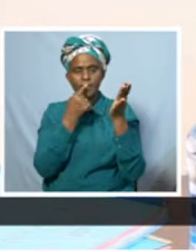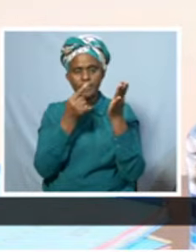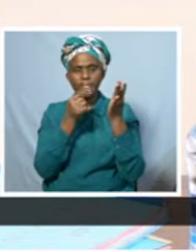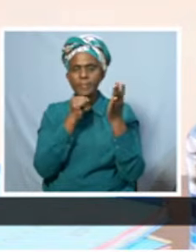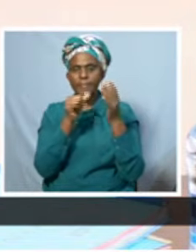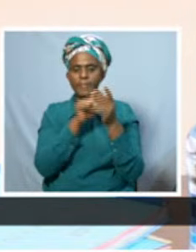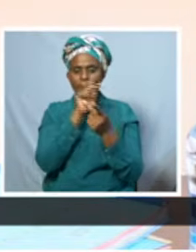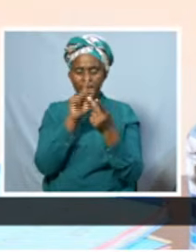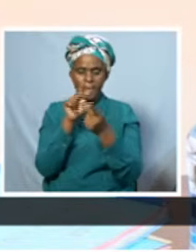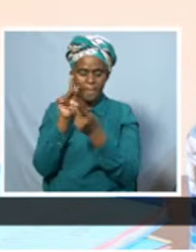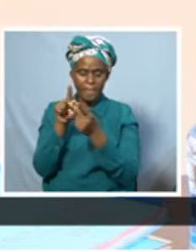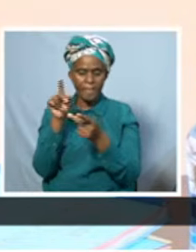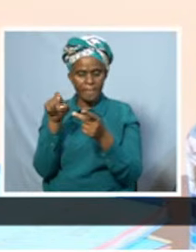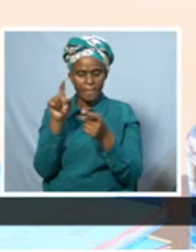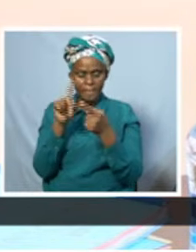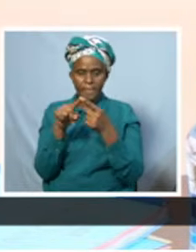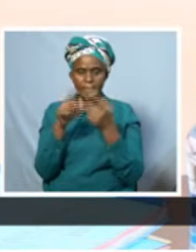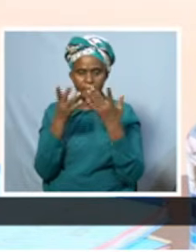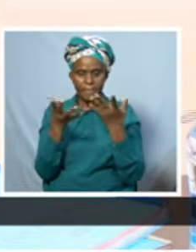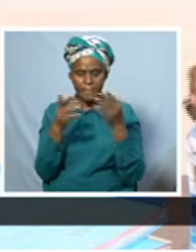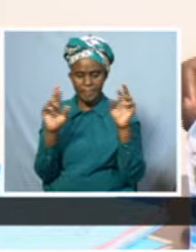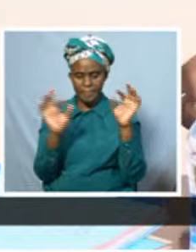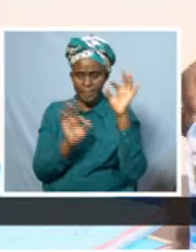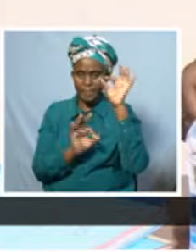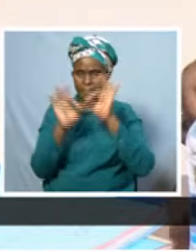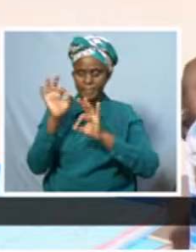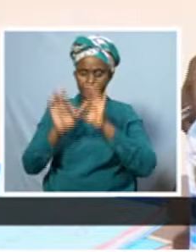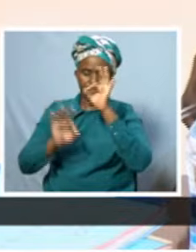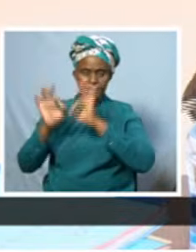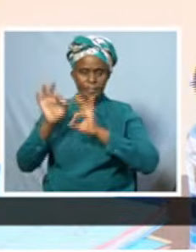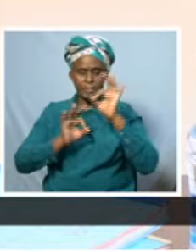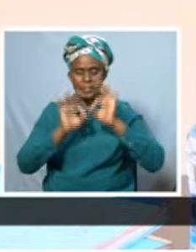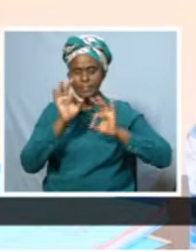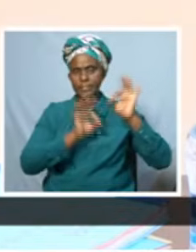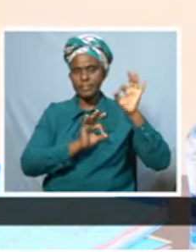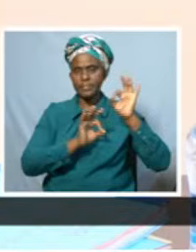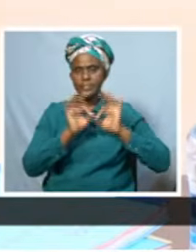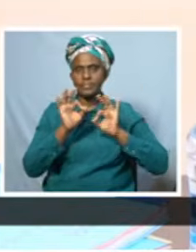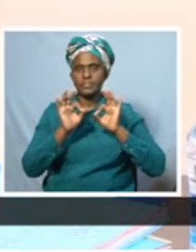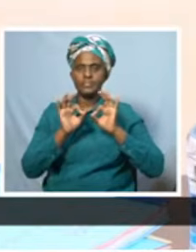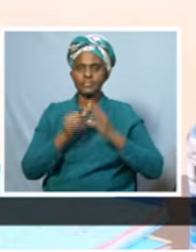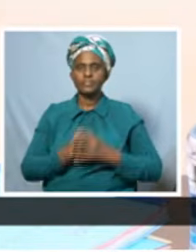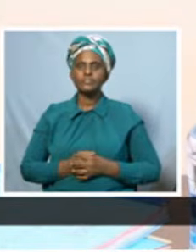not accurate, needed to be readjusted.